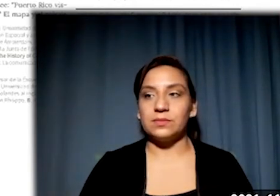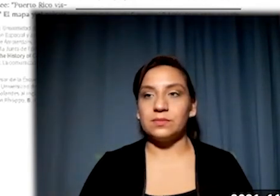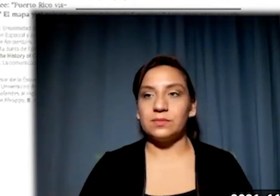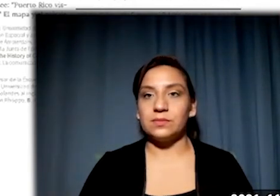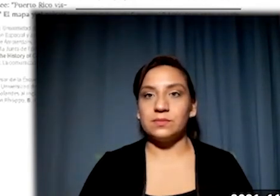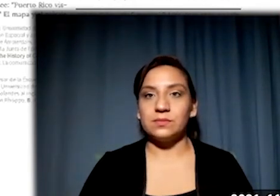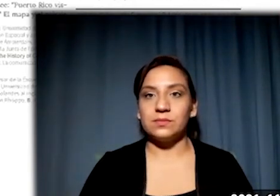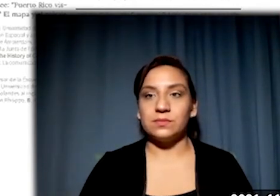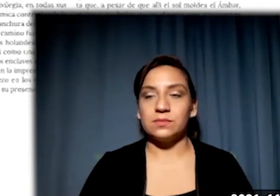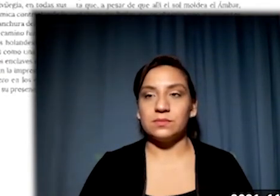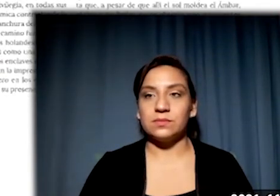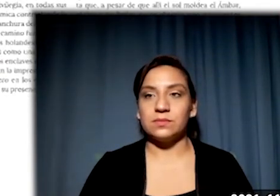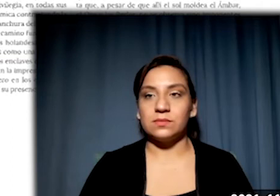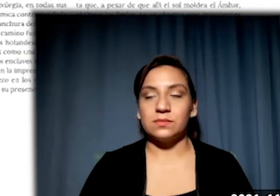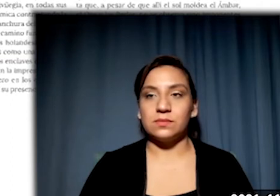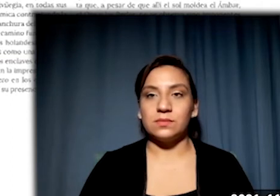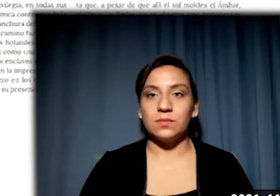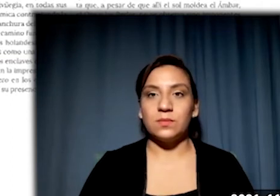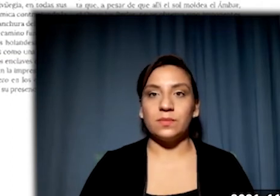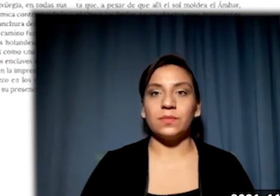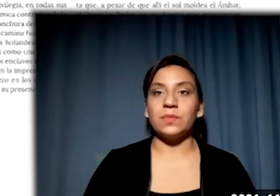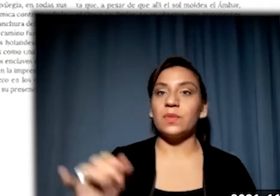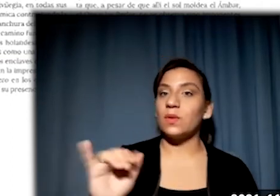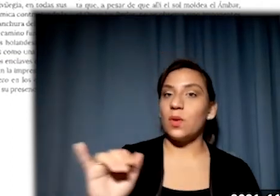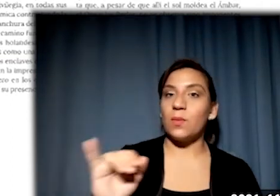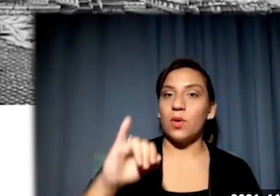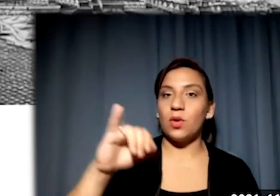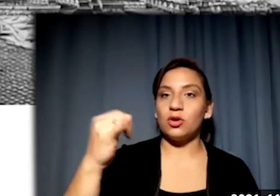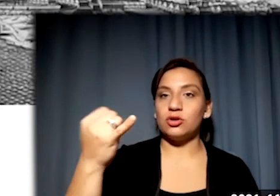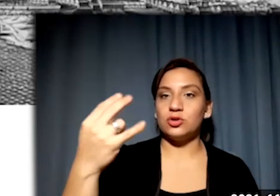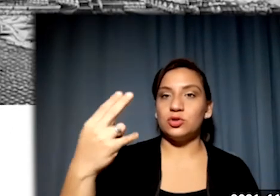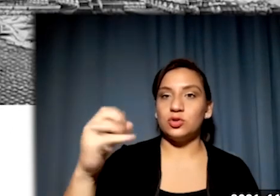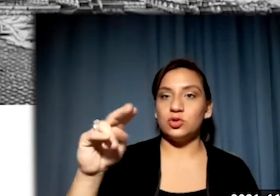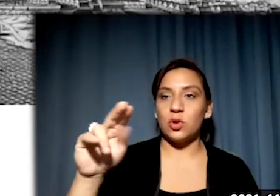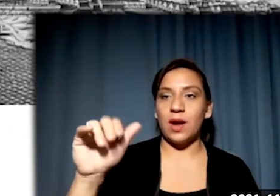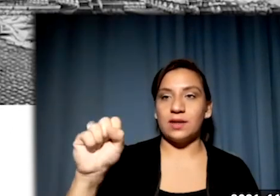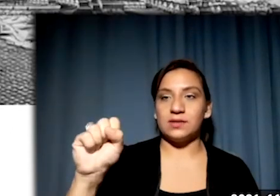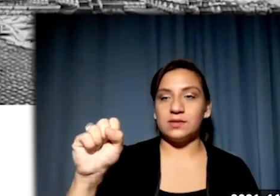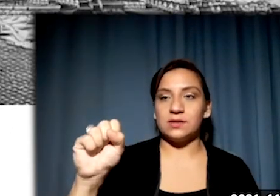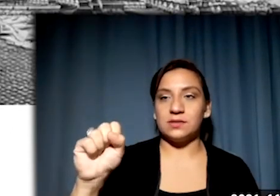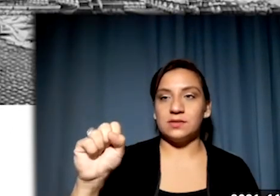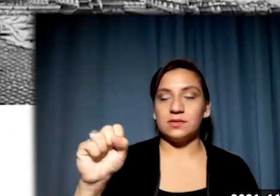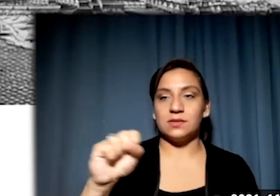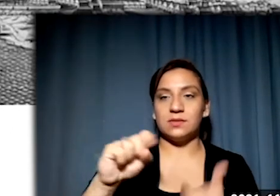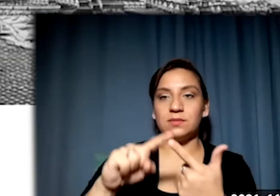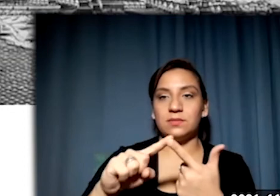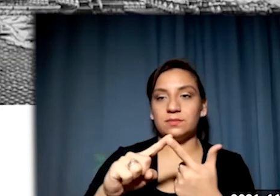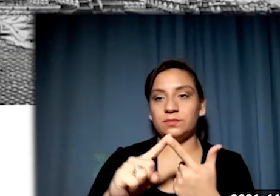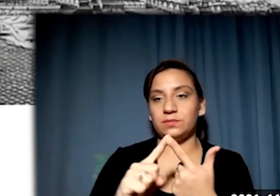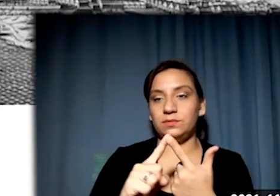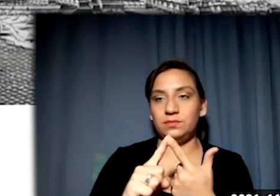and cartographers like Johannes Winsboom, Johann Slott, and Hernandez